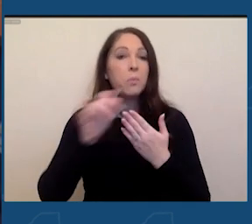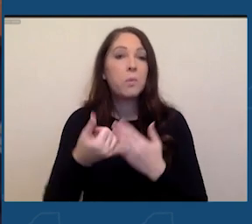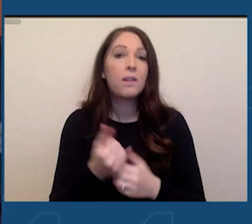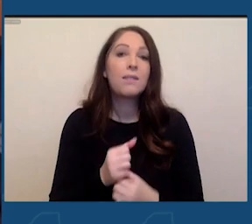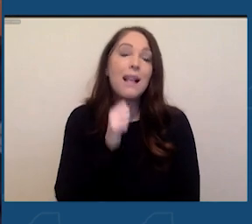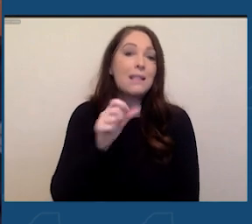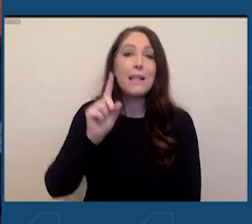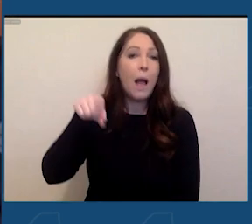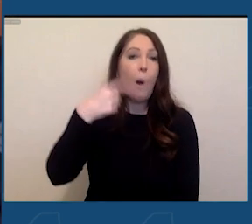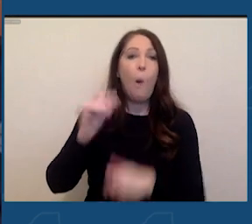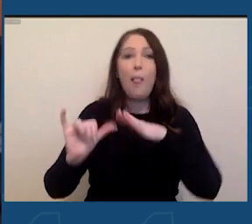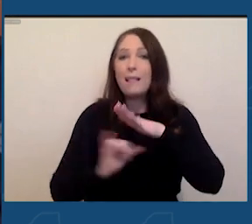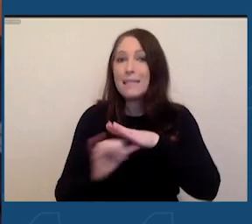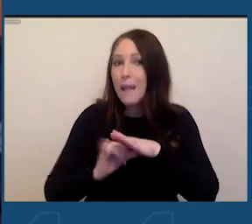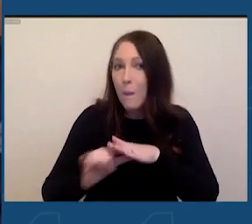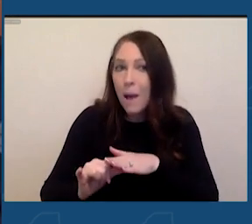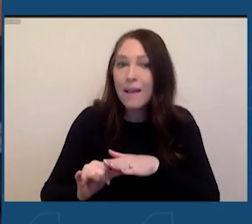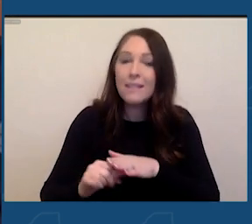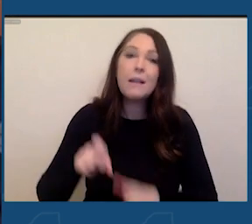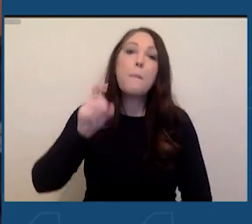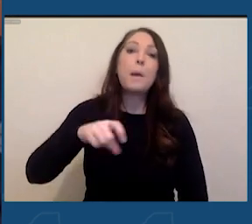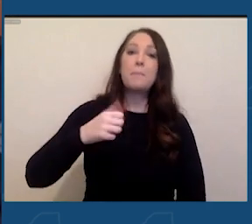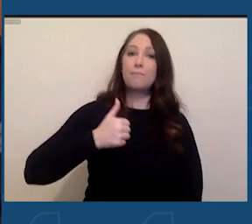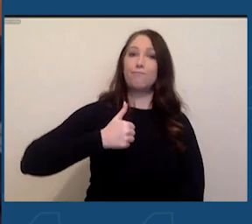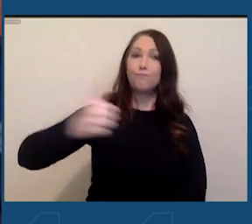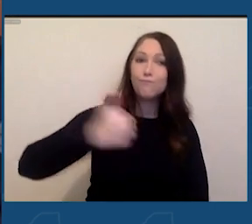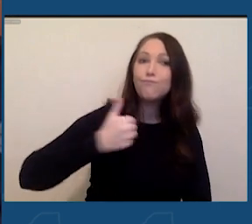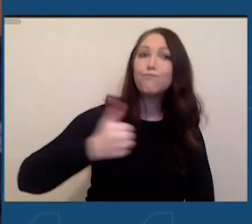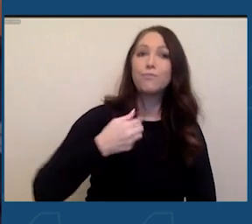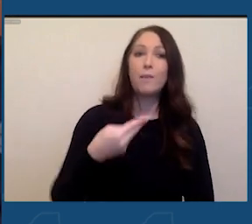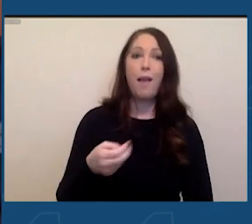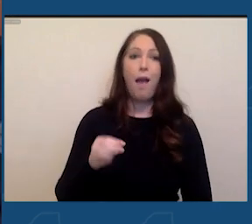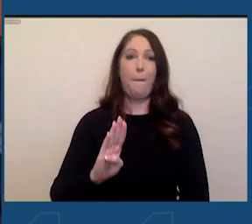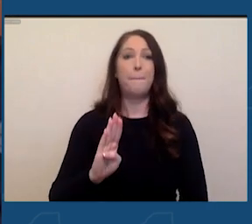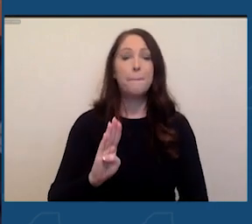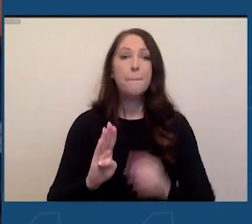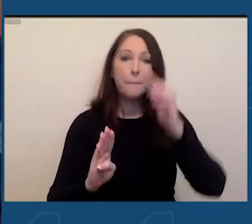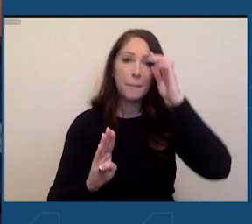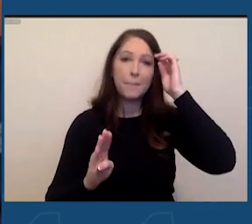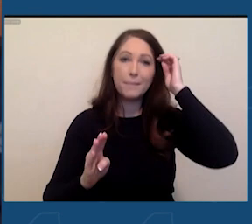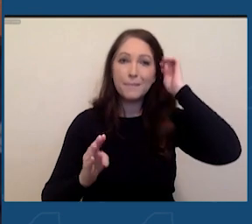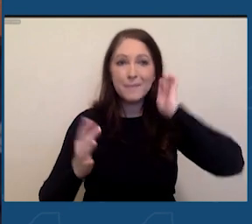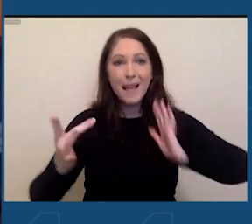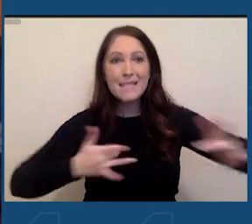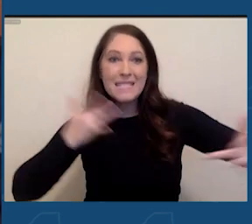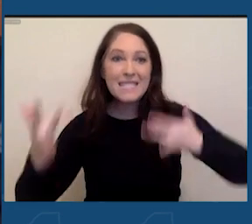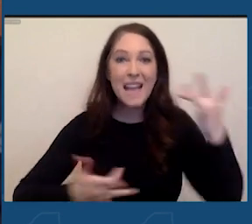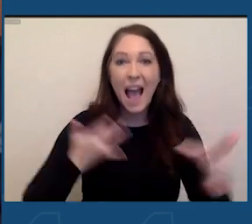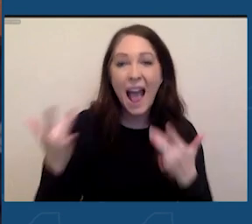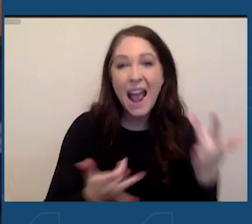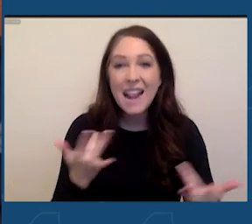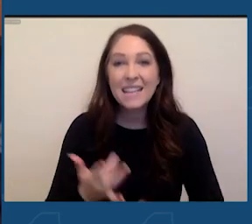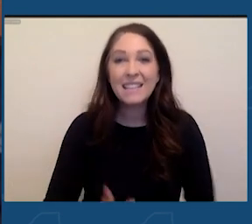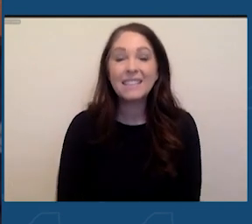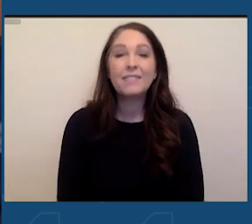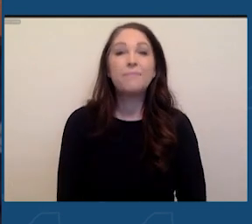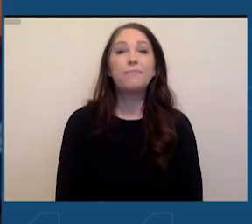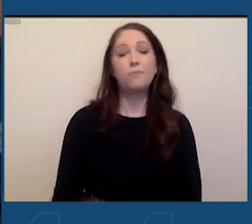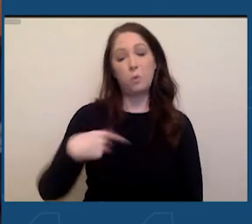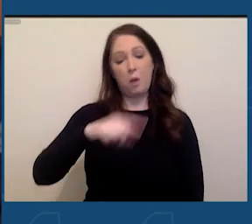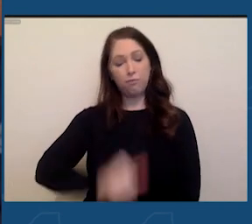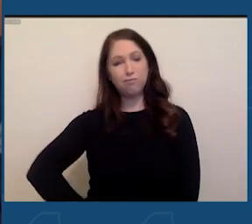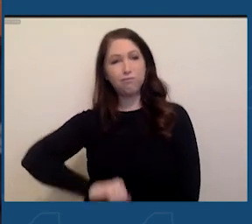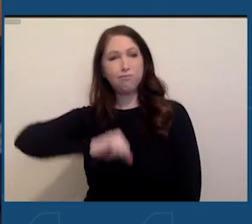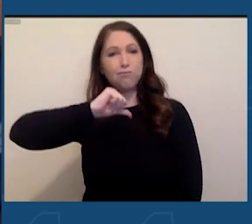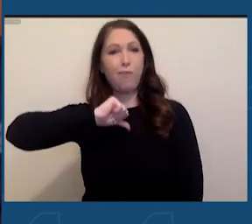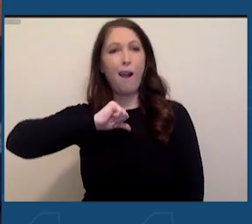stop. It's got to be a transportation hub, right? Exciting, and one that we can feel proud of,